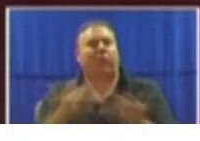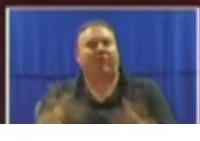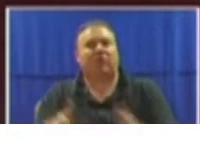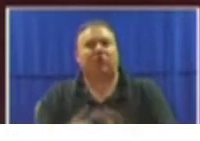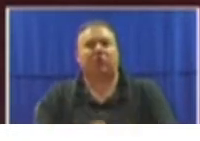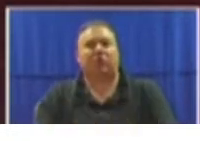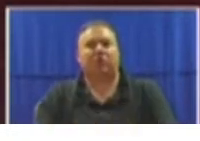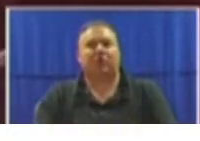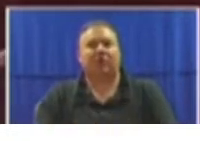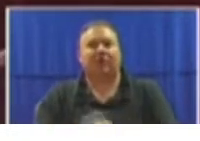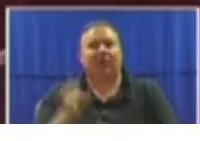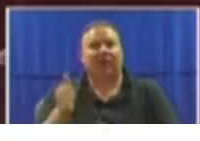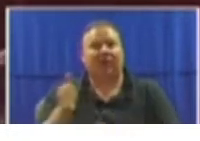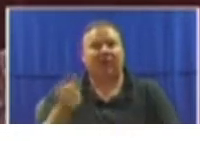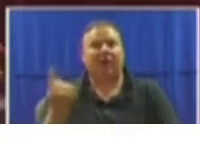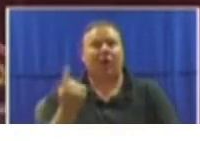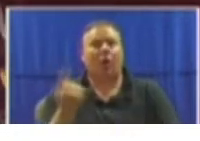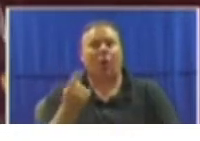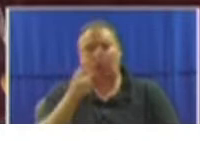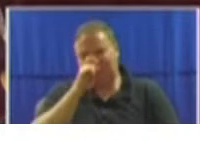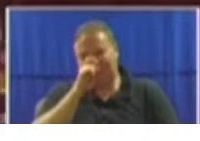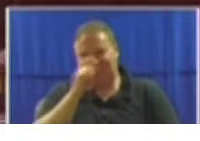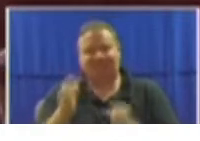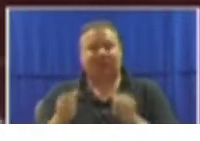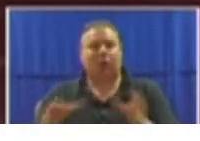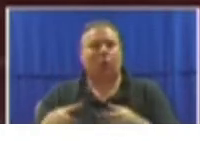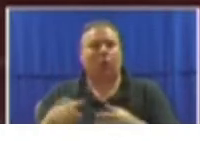Their own sister organization.